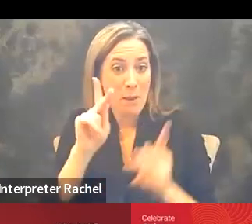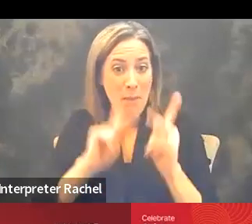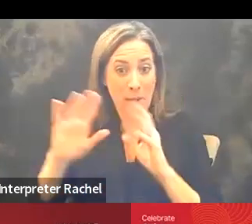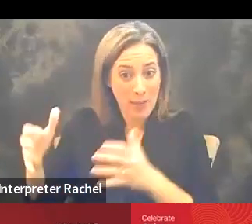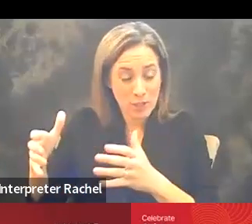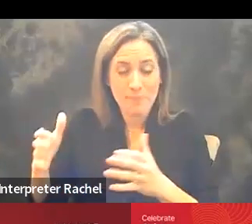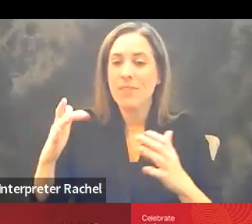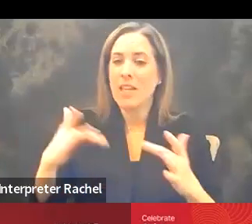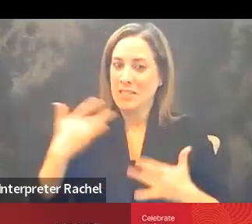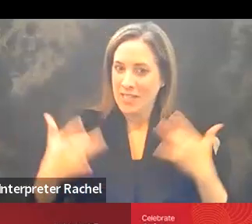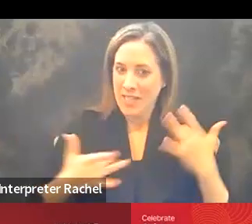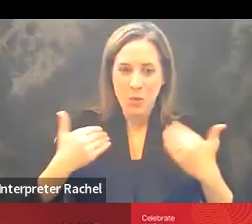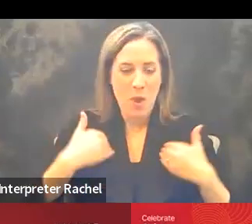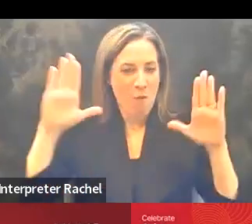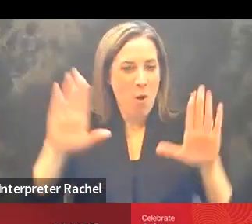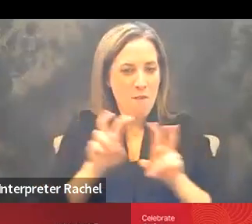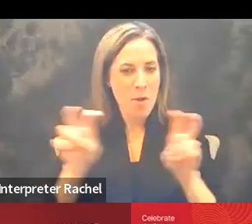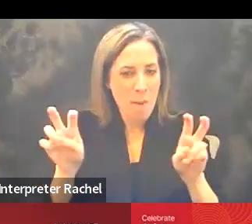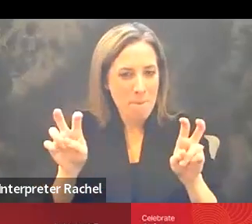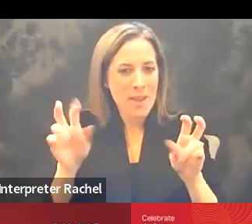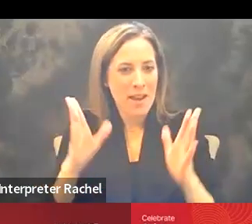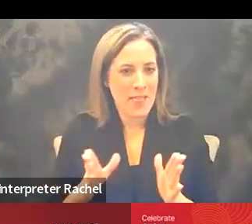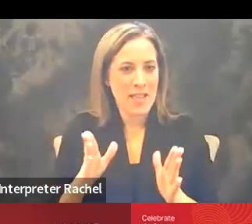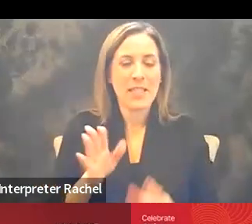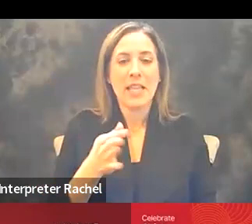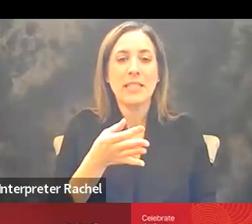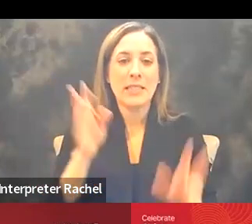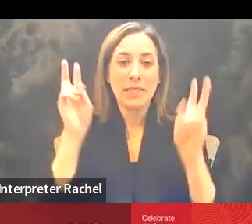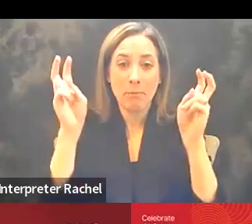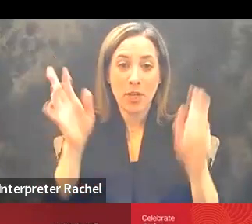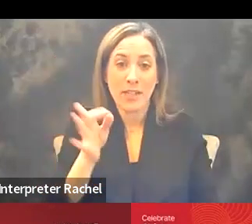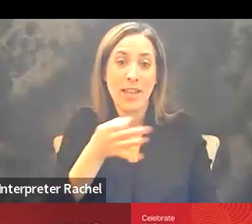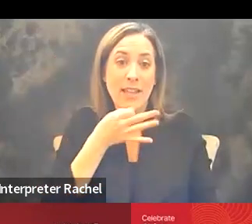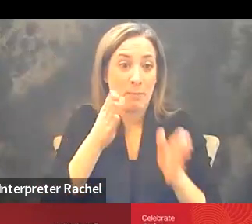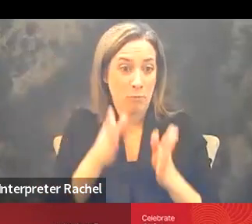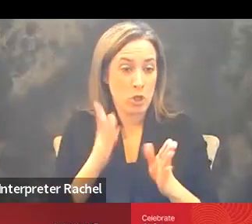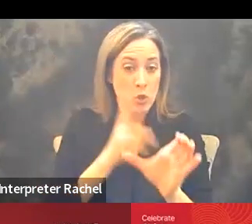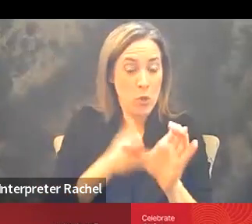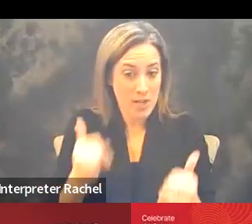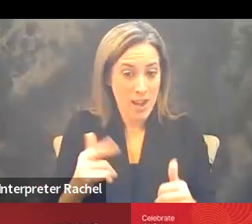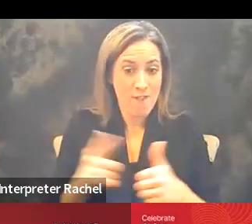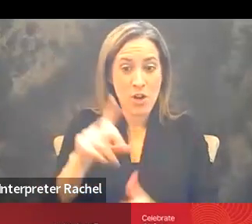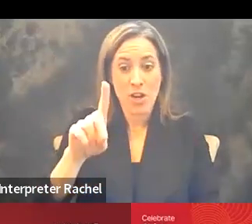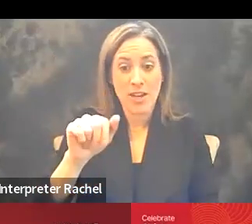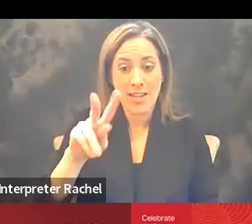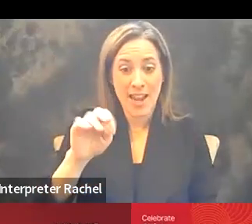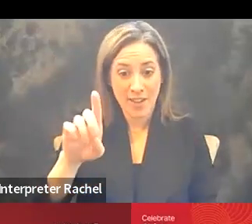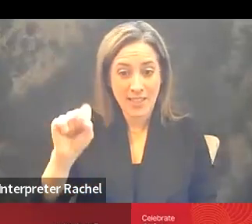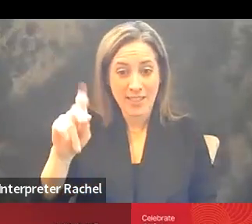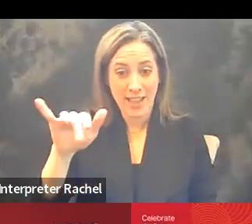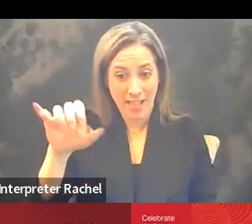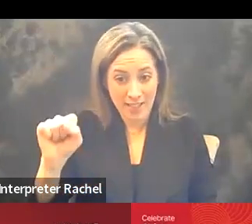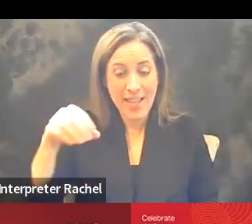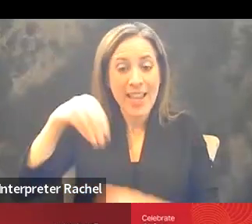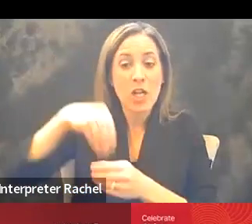have a wonderful panel of subject matter experts joining us today. First, we have Dr. David Scales. He is an